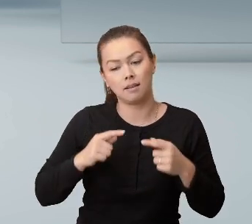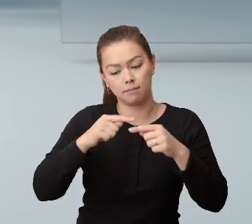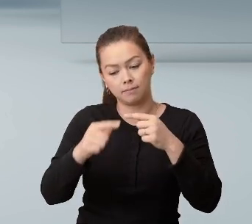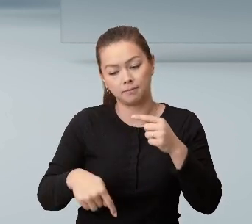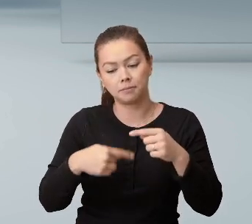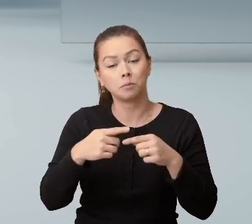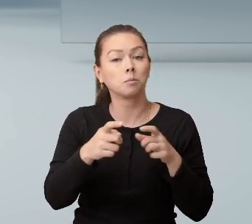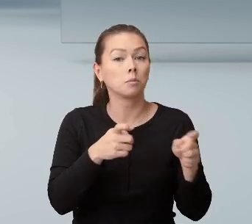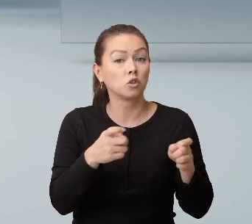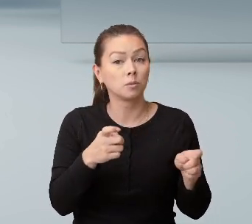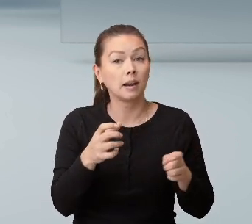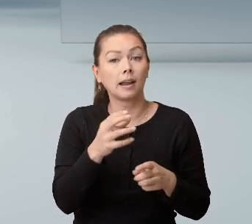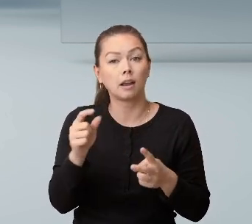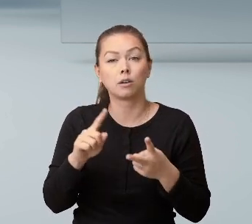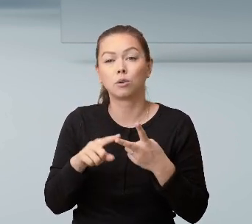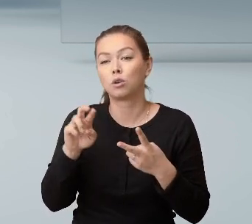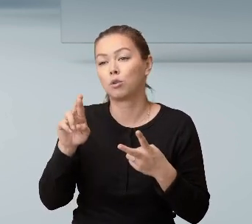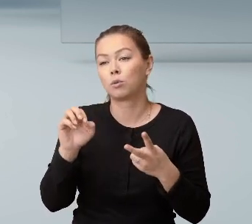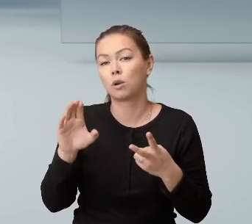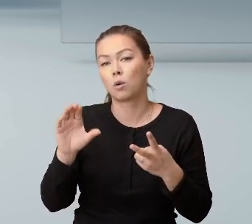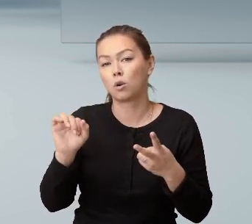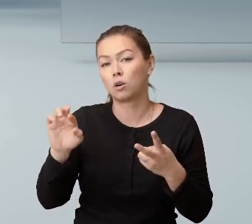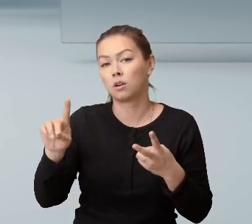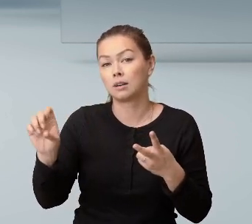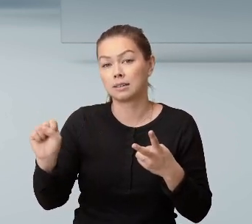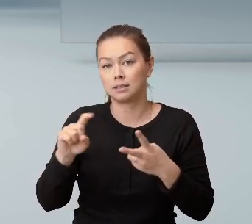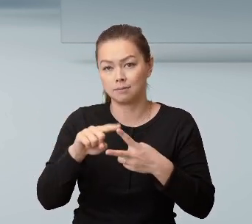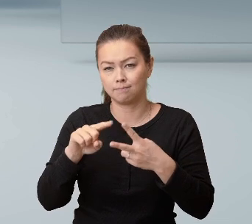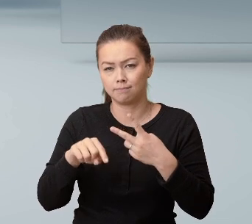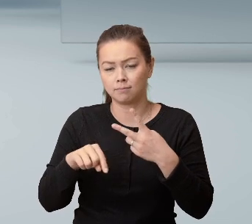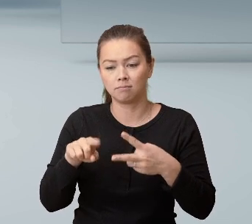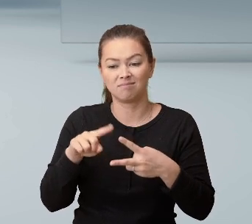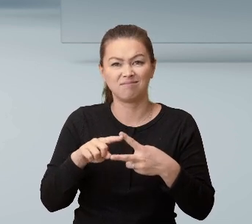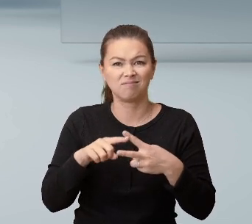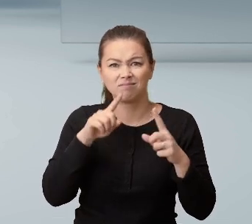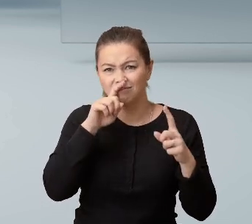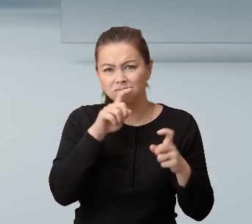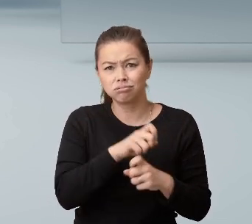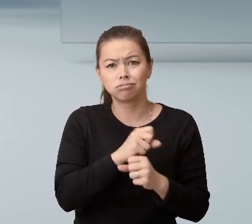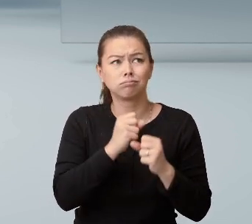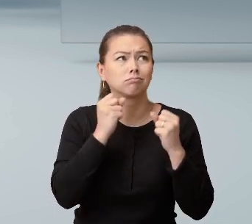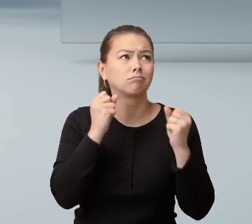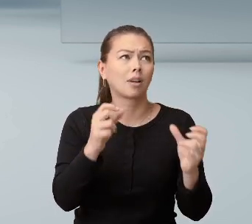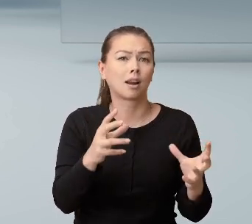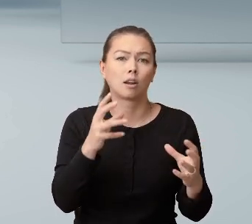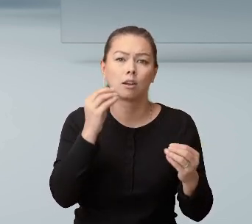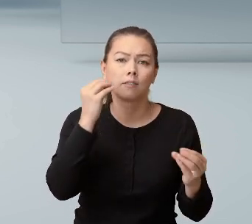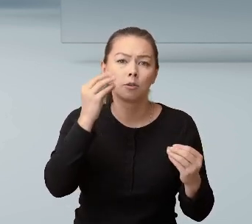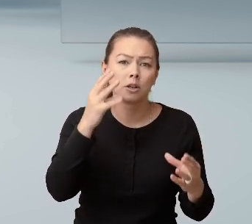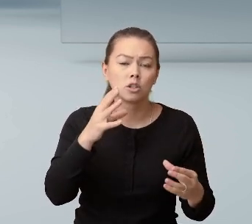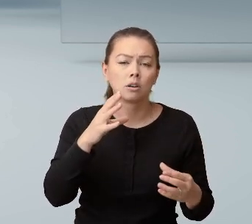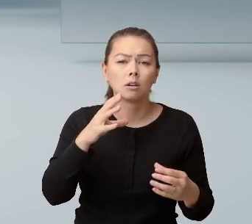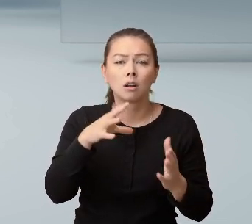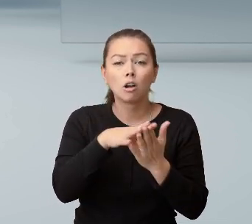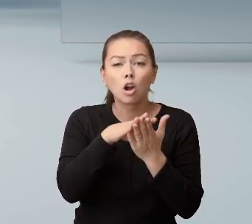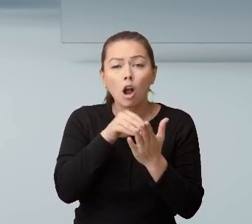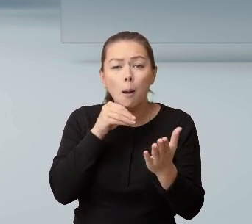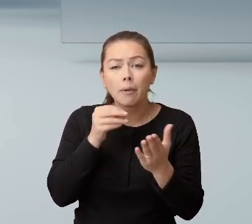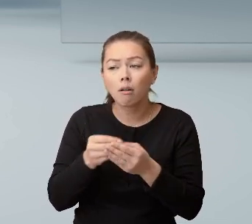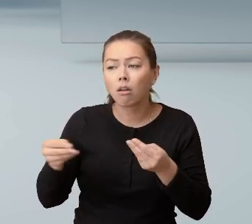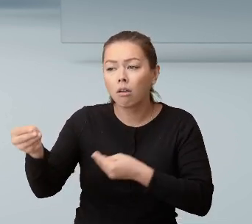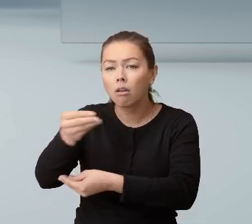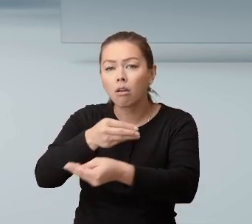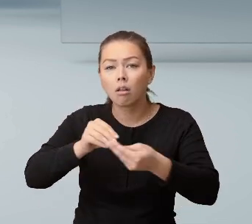records. So managing the proliferation of content, all of those copies that are going